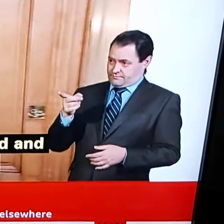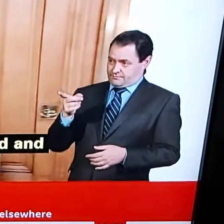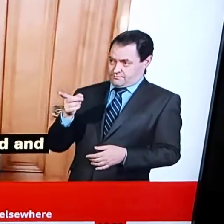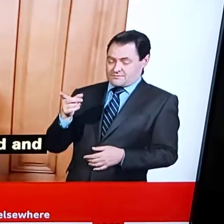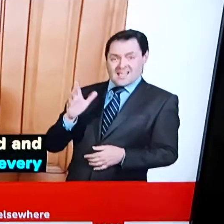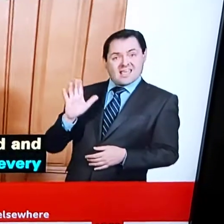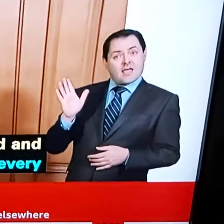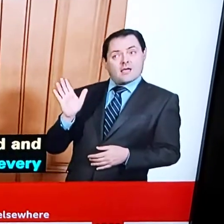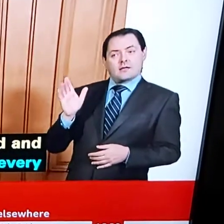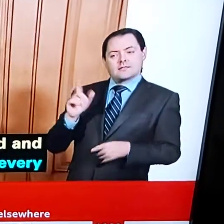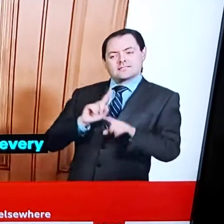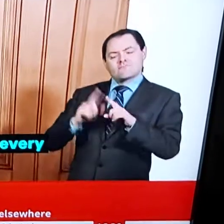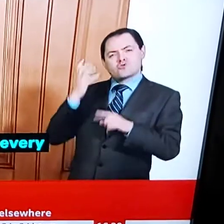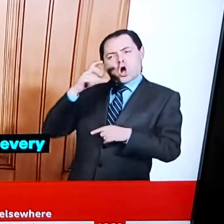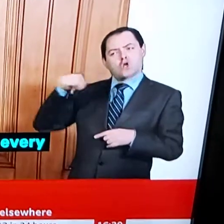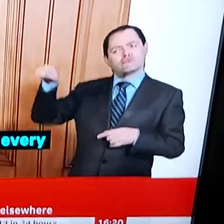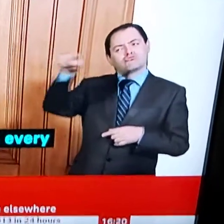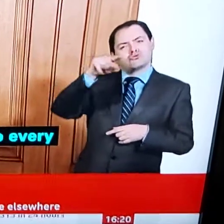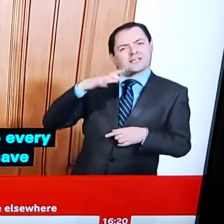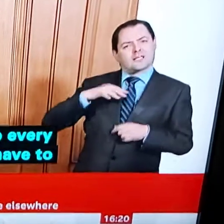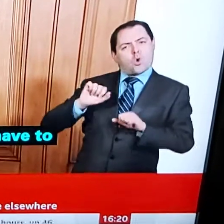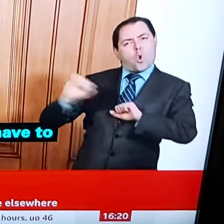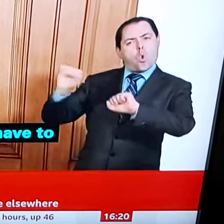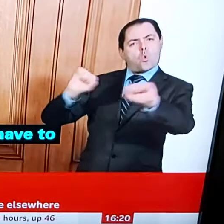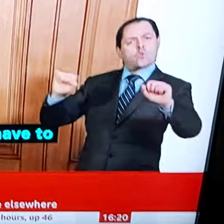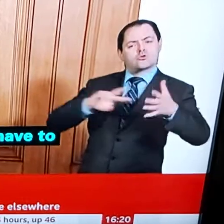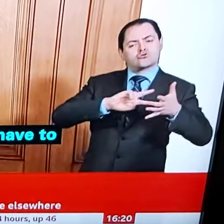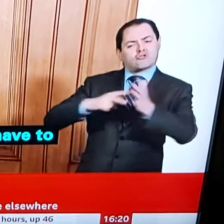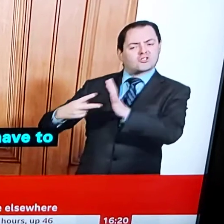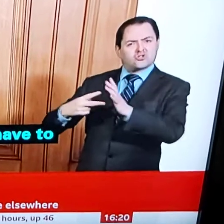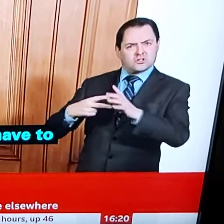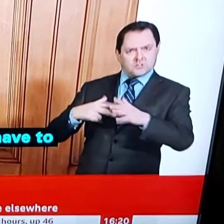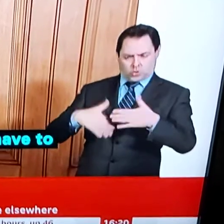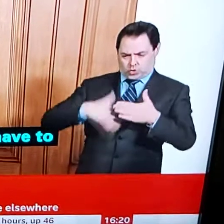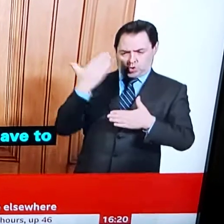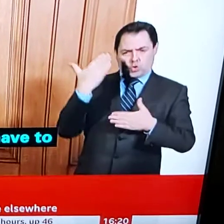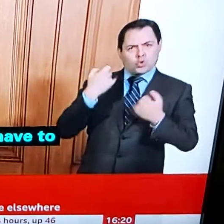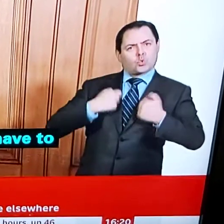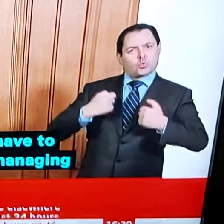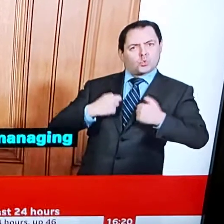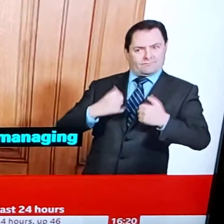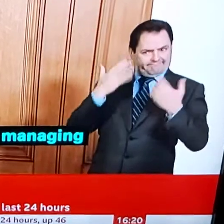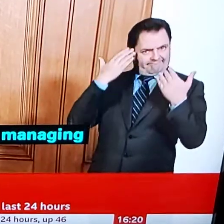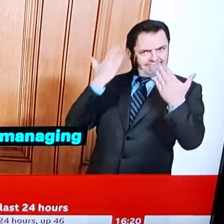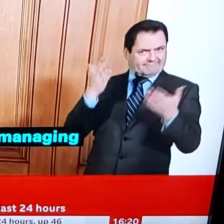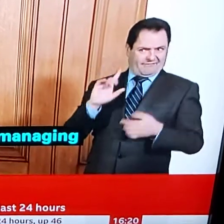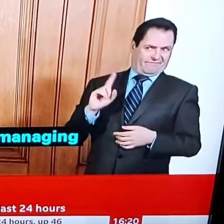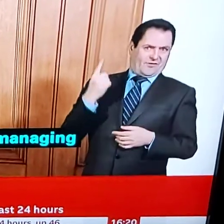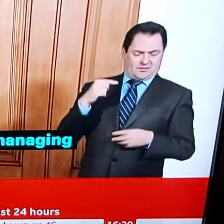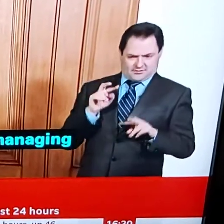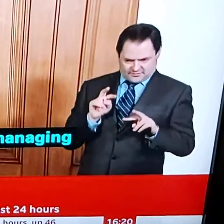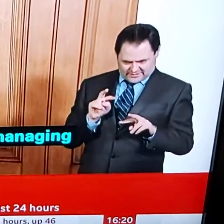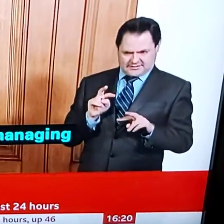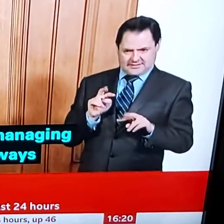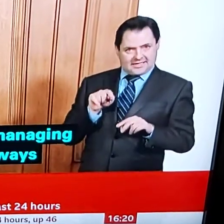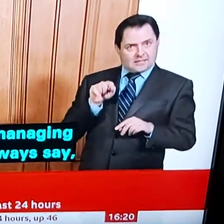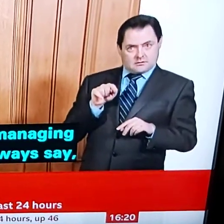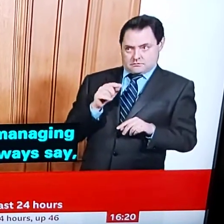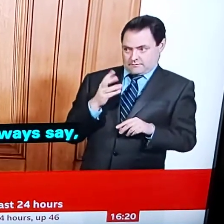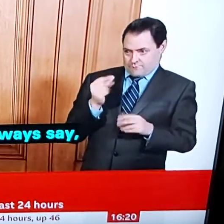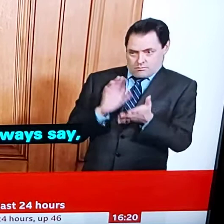its strategy for managing this new virus. And as I always say, remember, this is a virus that until a few